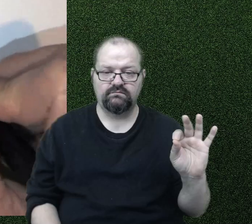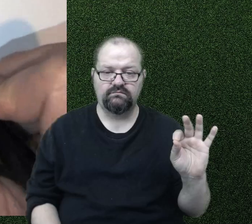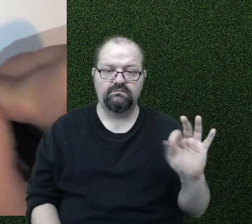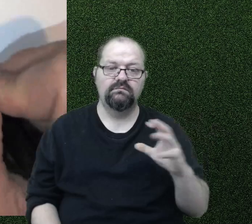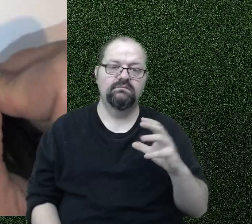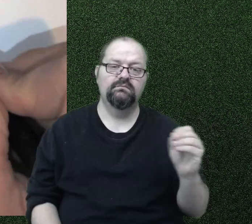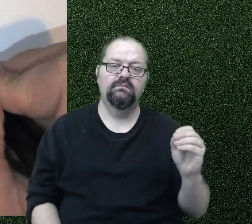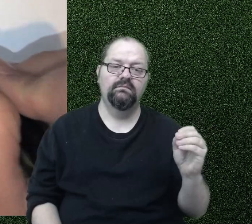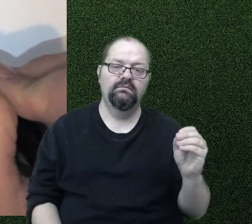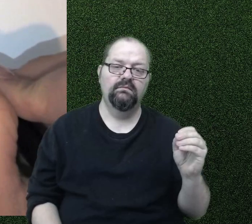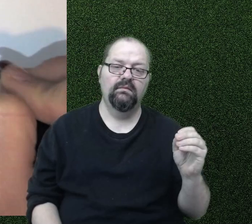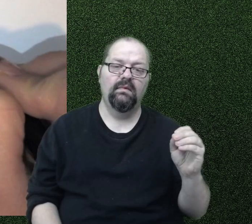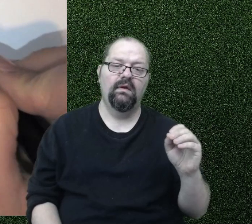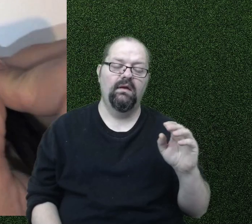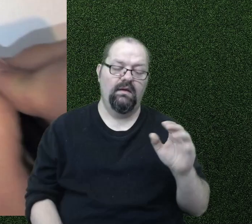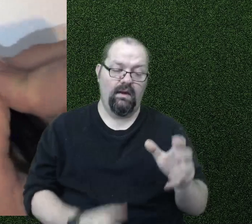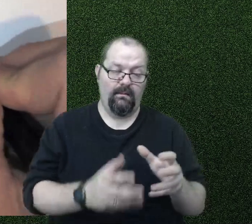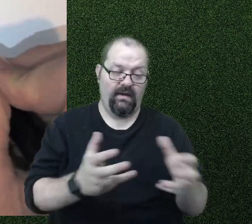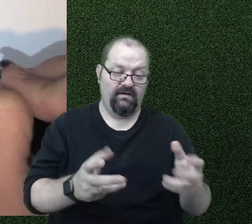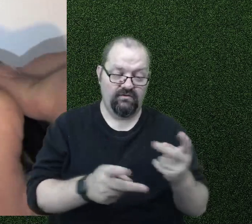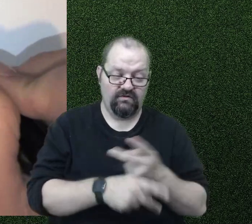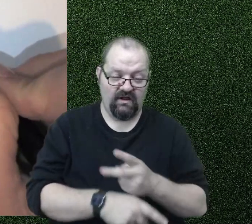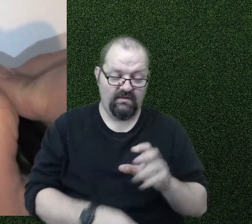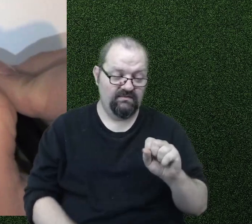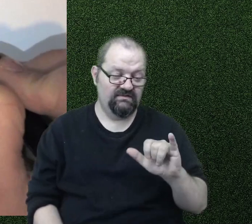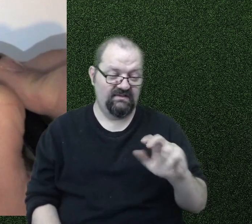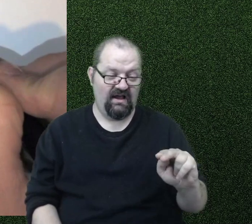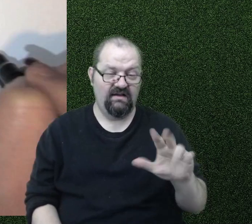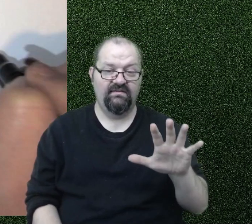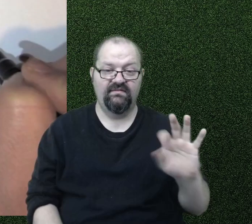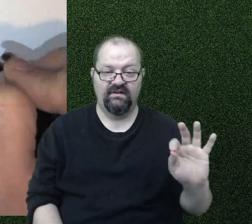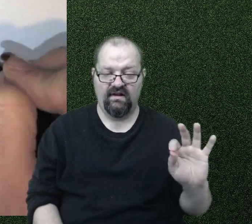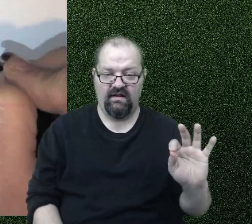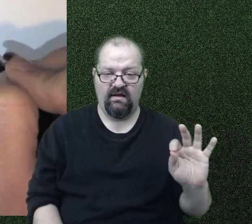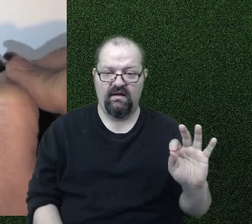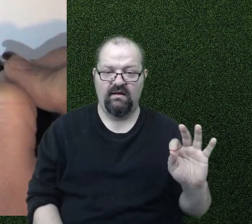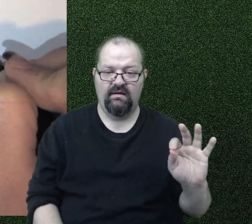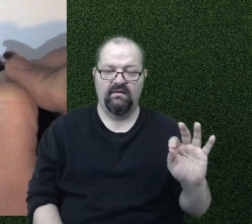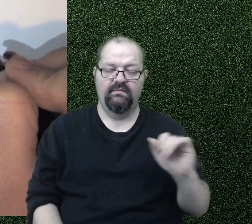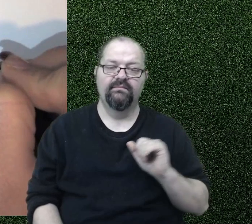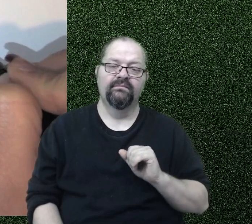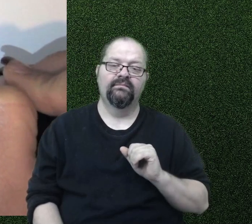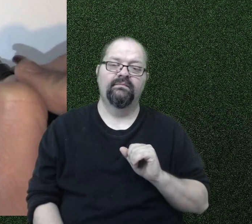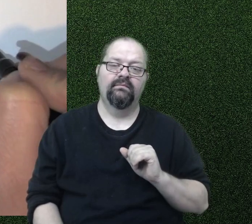And the magnitude times sine of 59. Keep putting a 2 there.